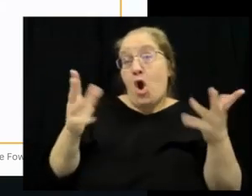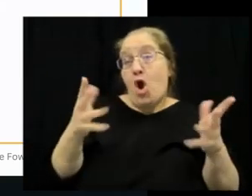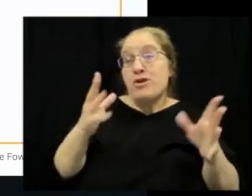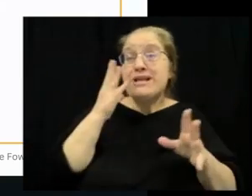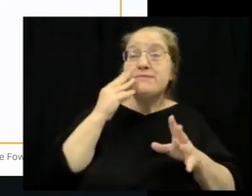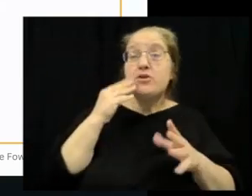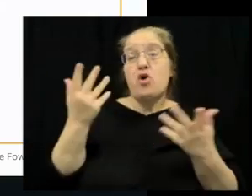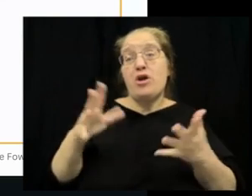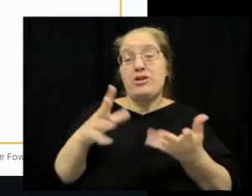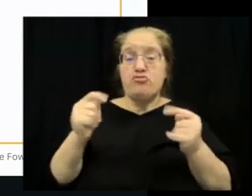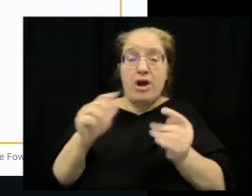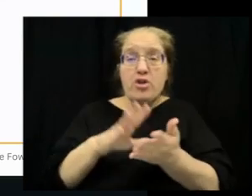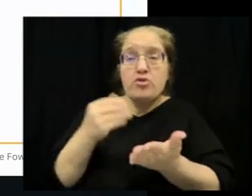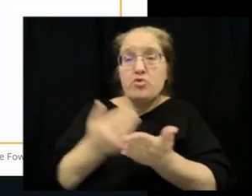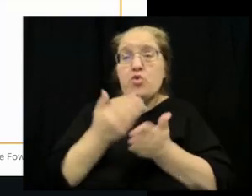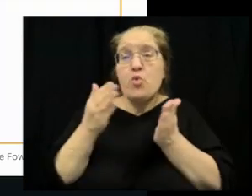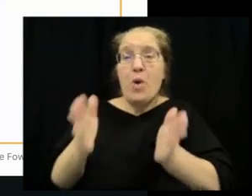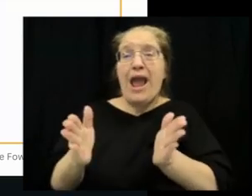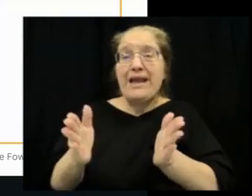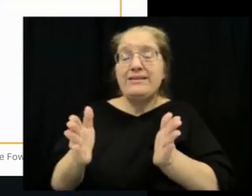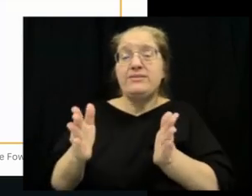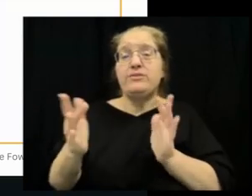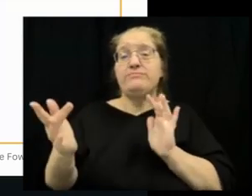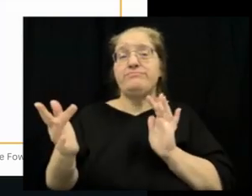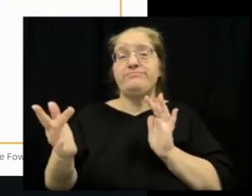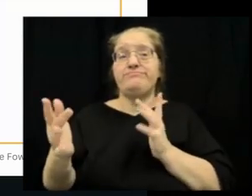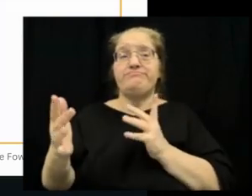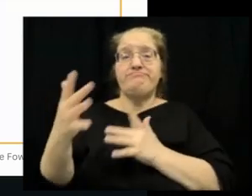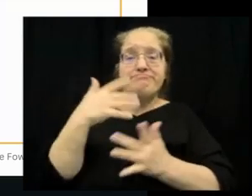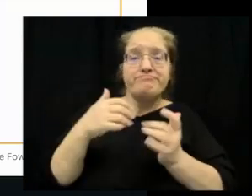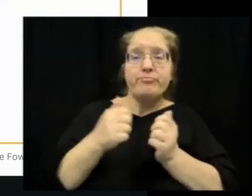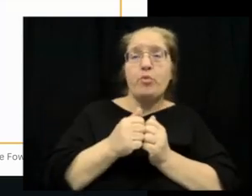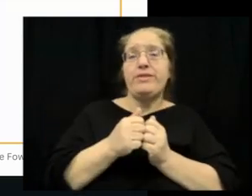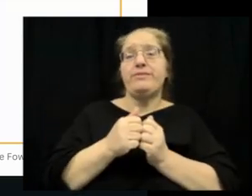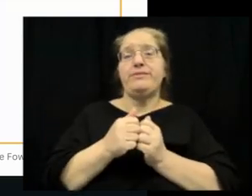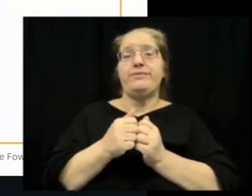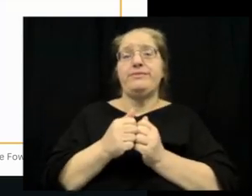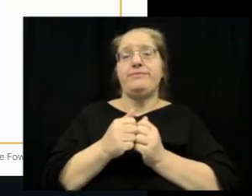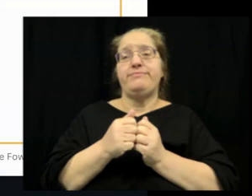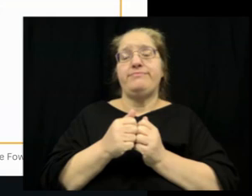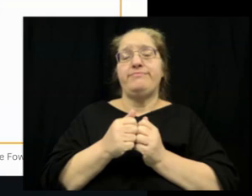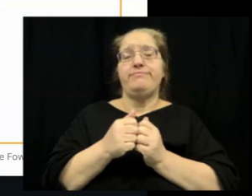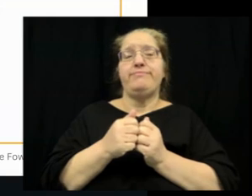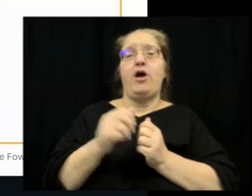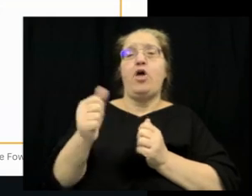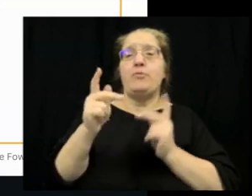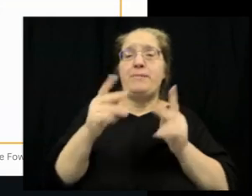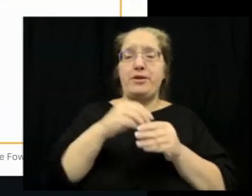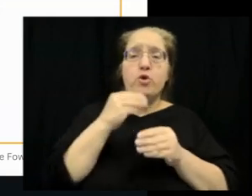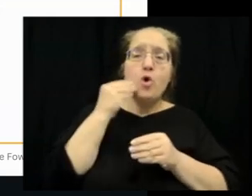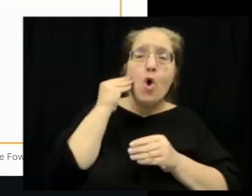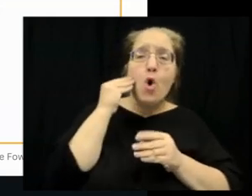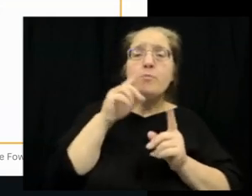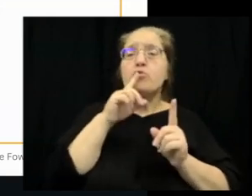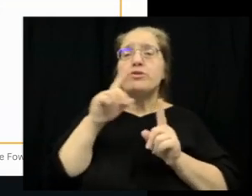new ways of interacting with the other caregivers in your house or how you respond to your child. How have you